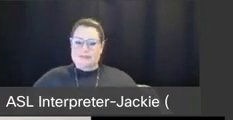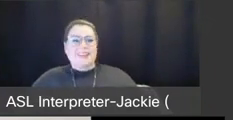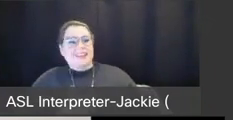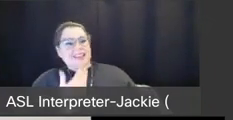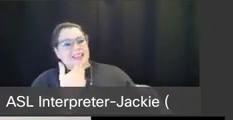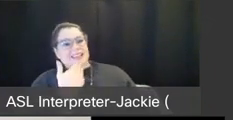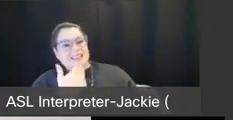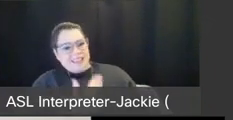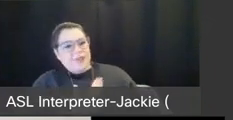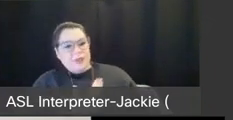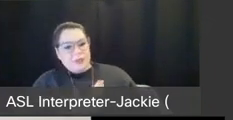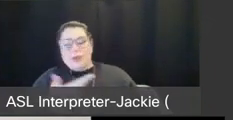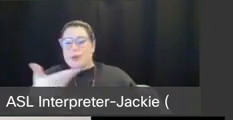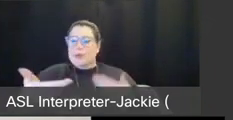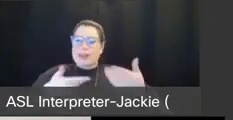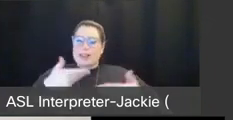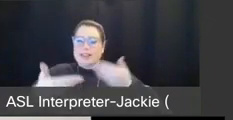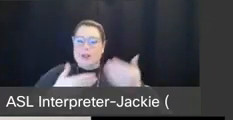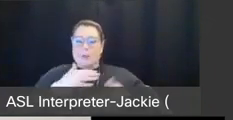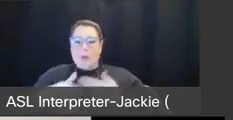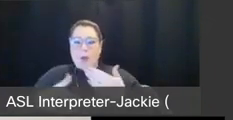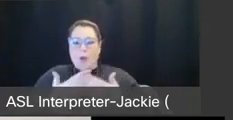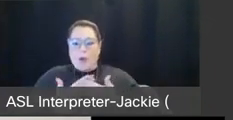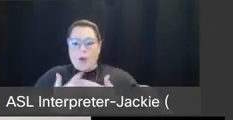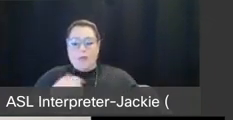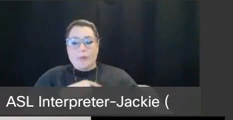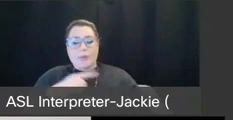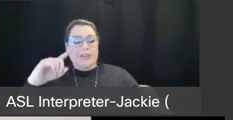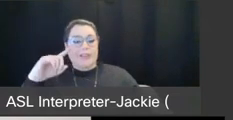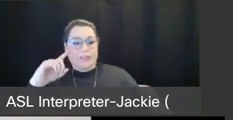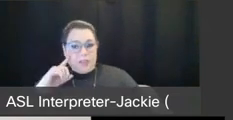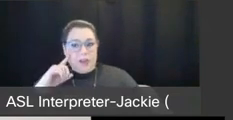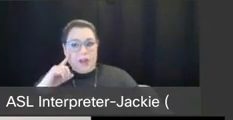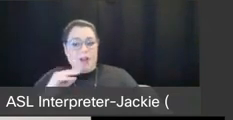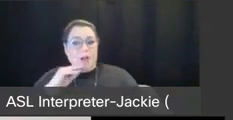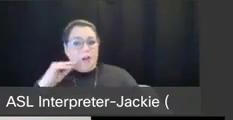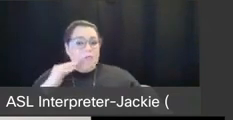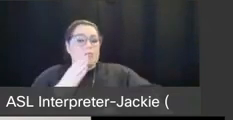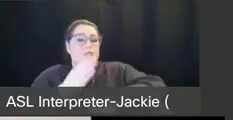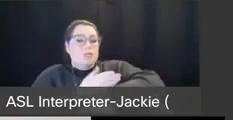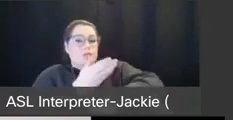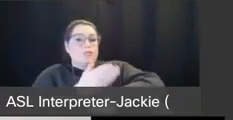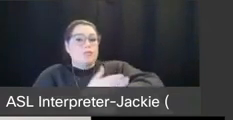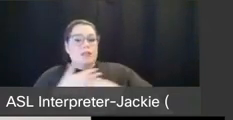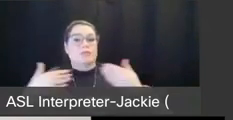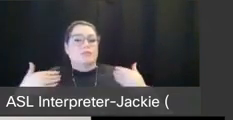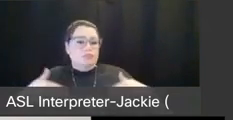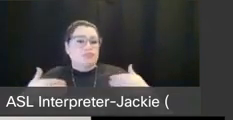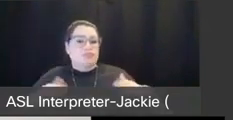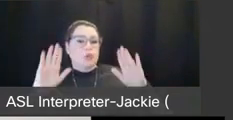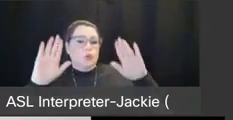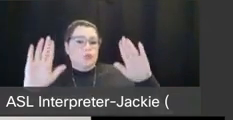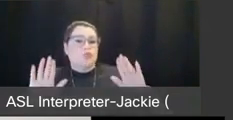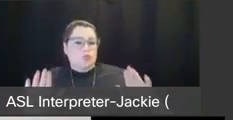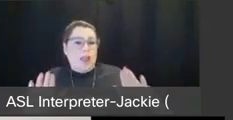you, and welcome. We thought that home improvement was a great and timely